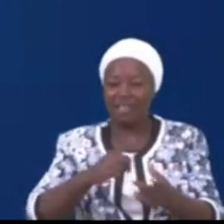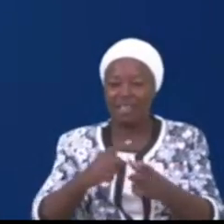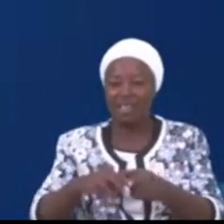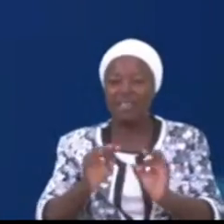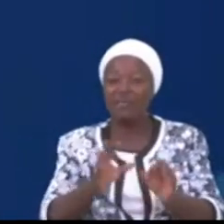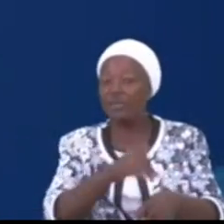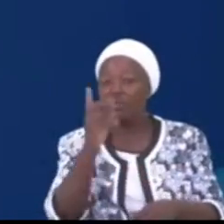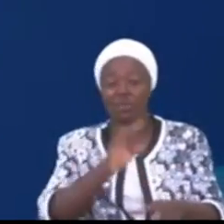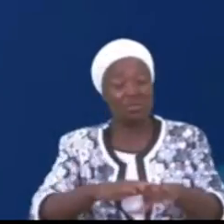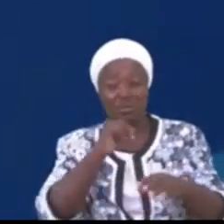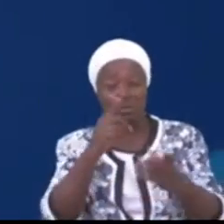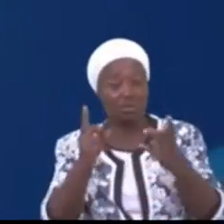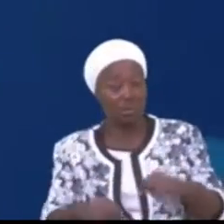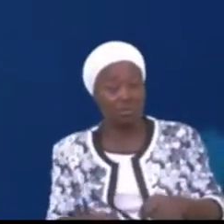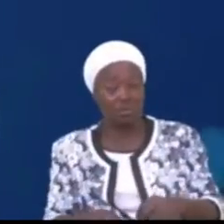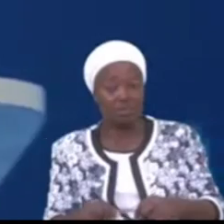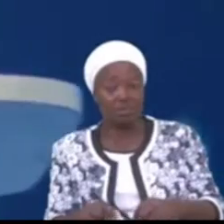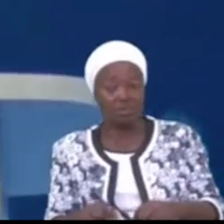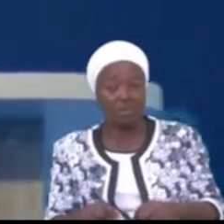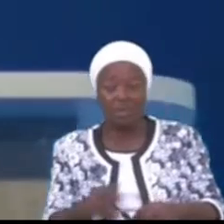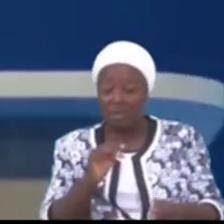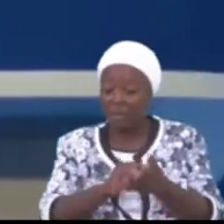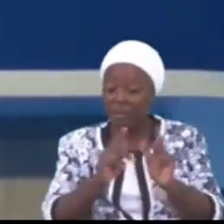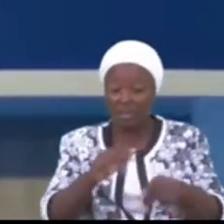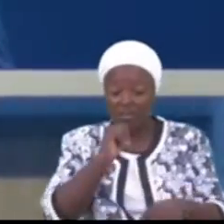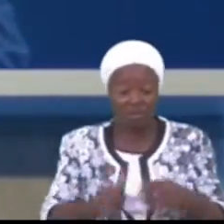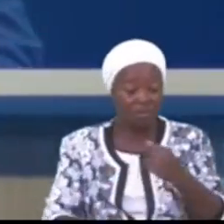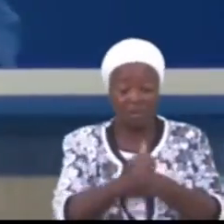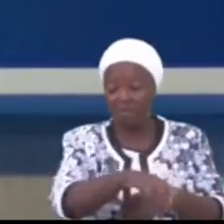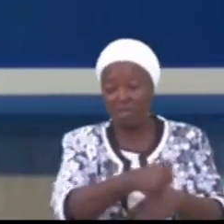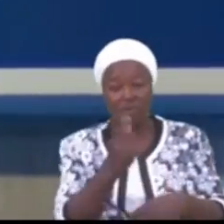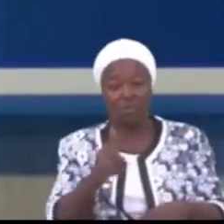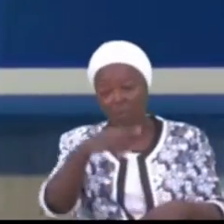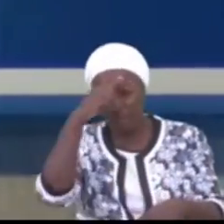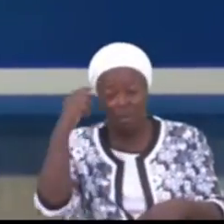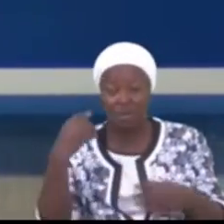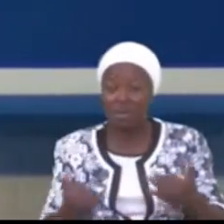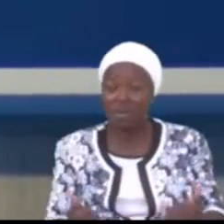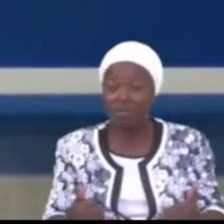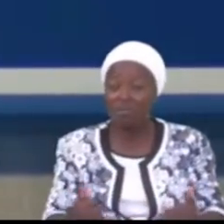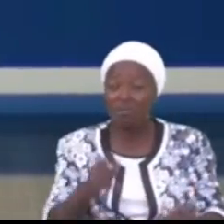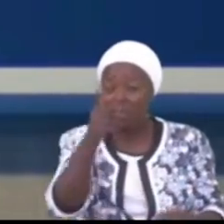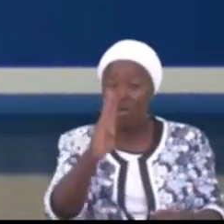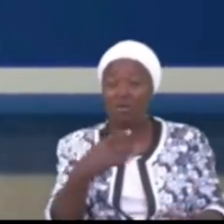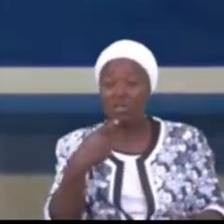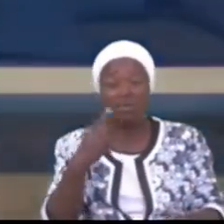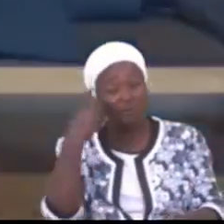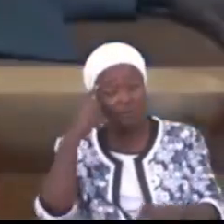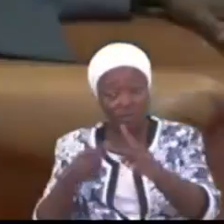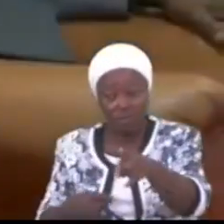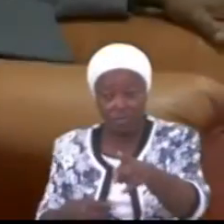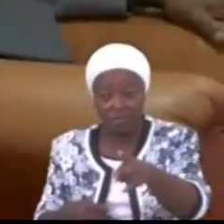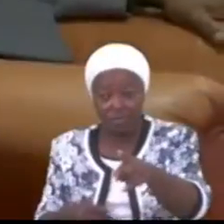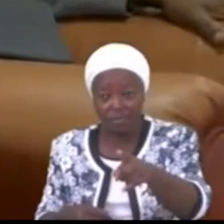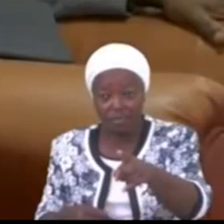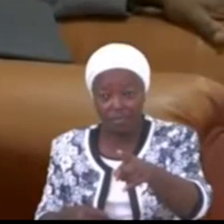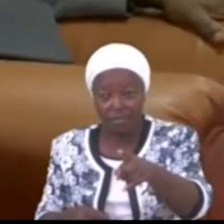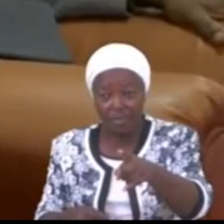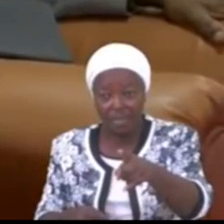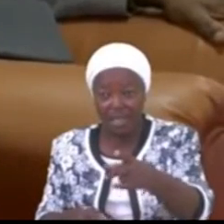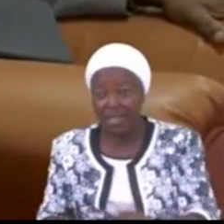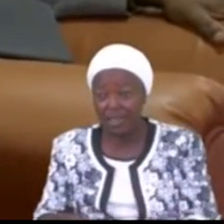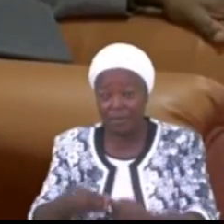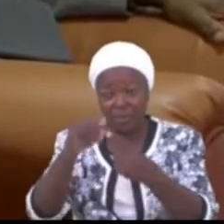not come, you cannot blame anybody. Because now God says, for you, in